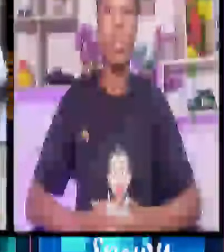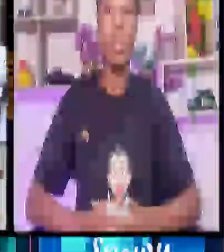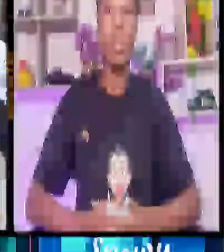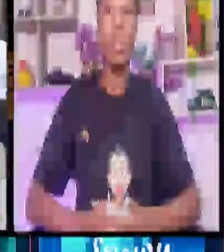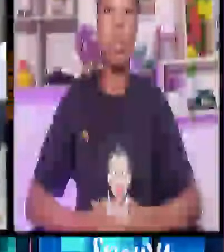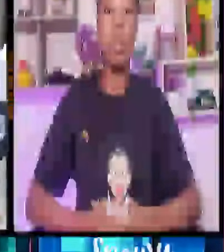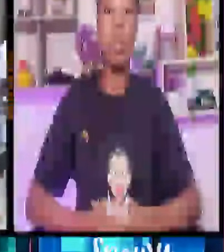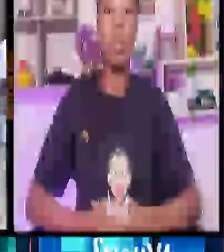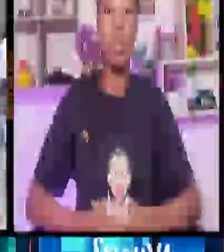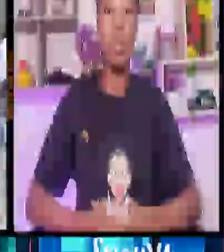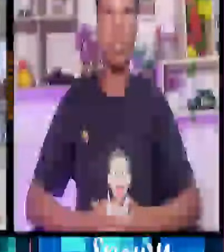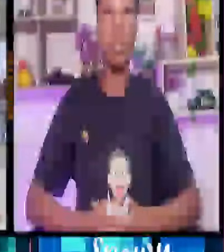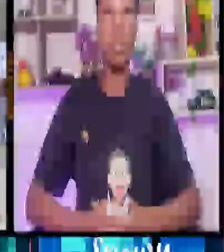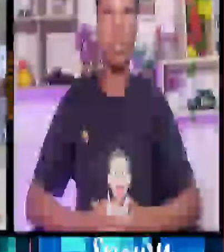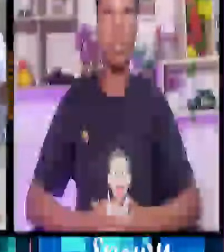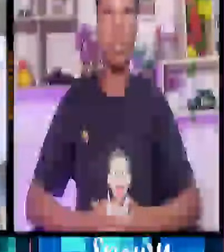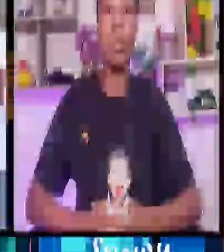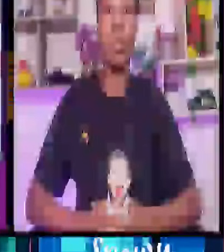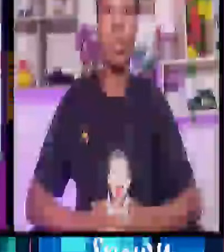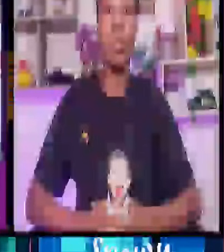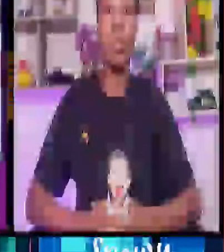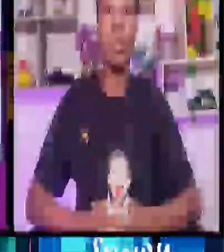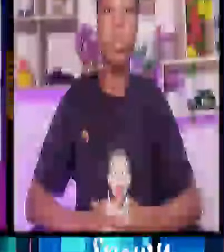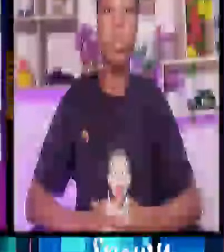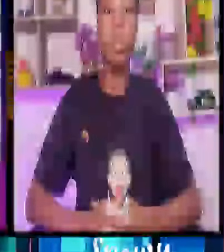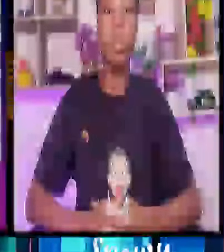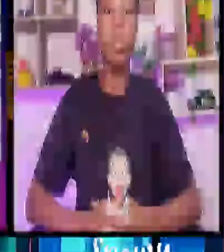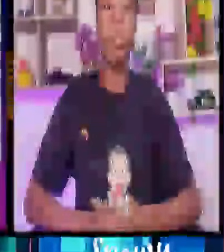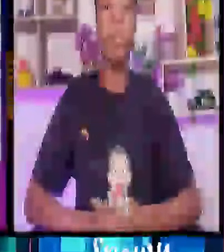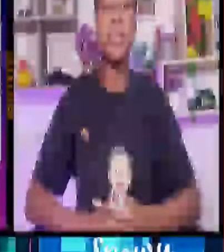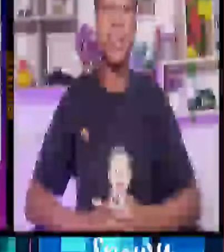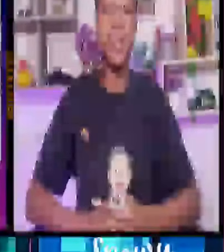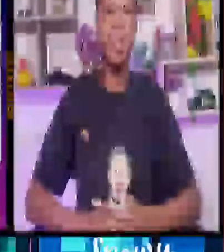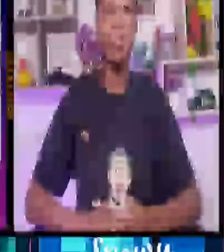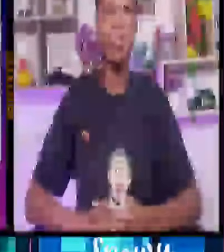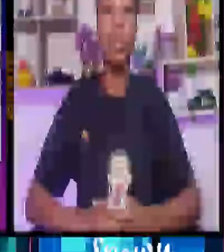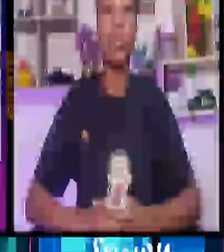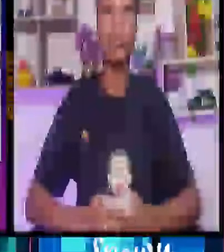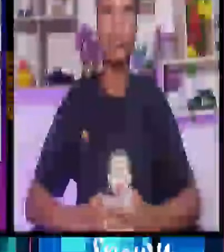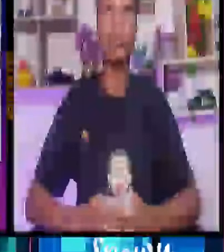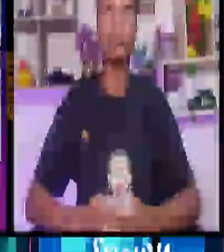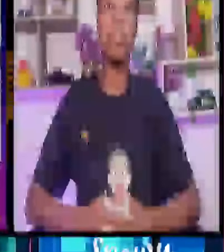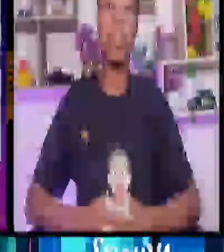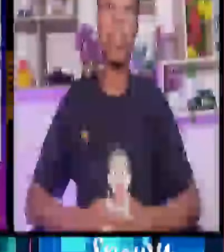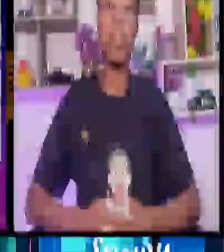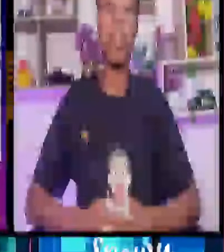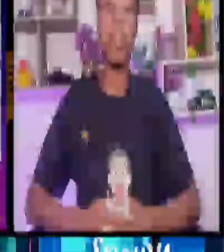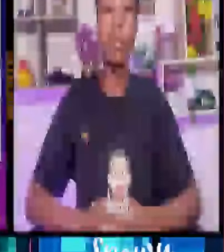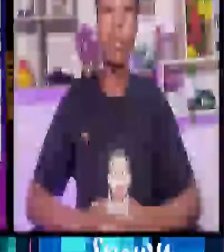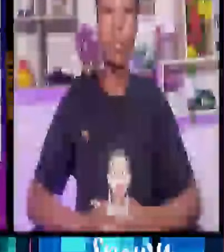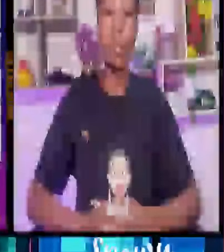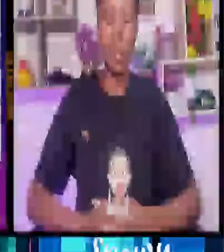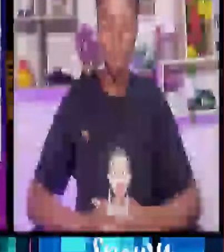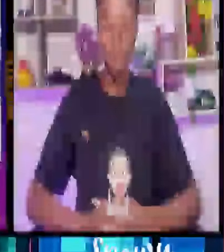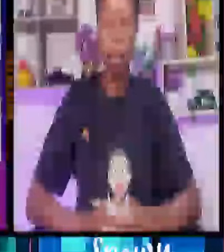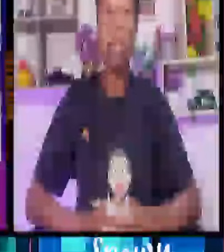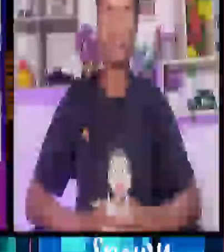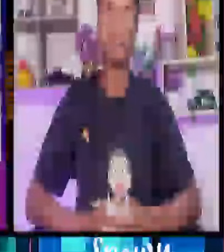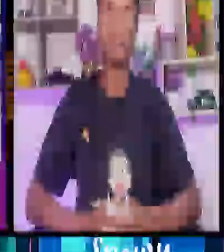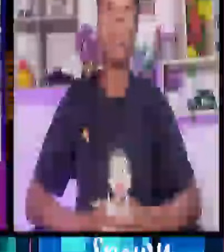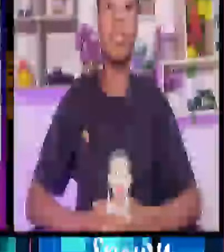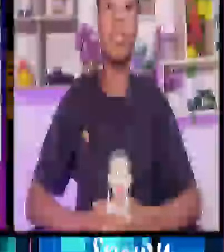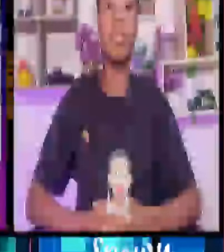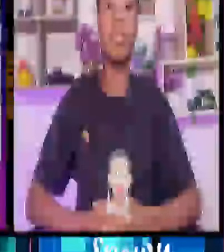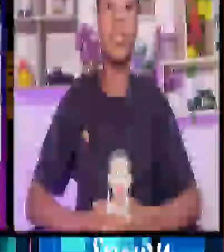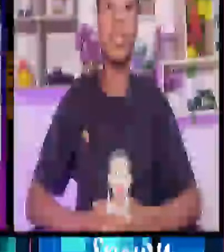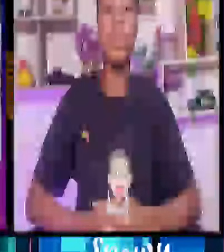president himself has made comments nearly about this. You think it's still premature? He made a comment about what?